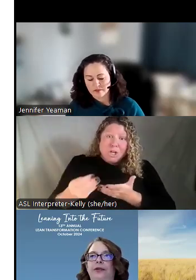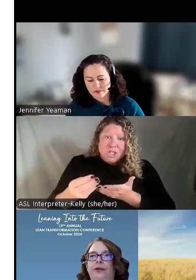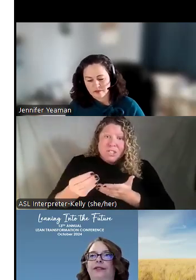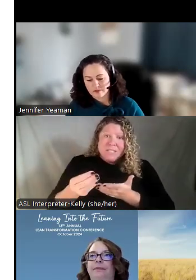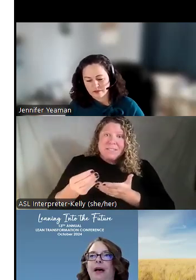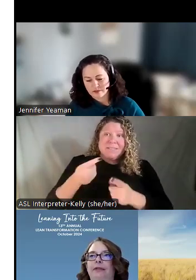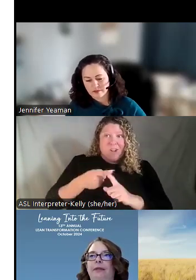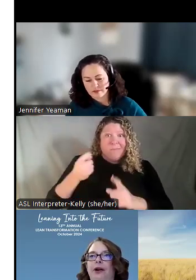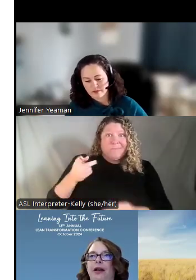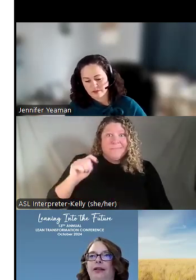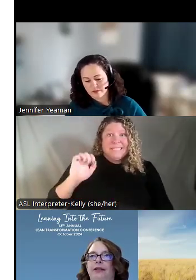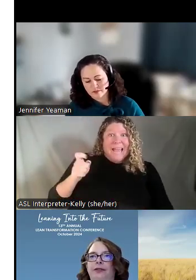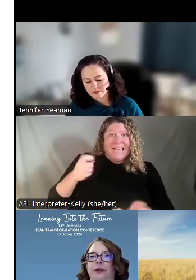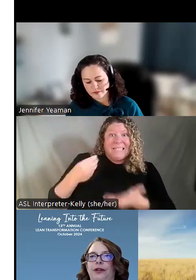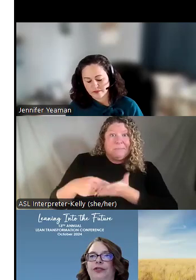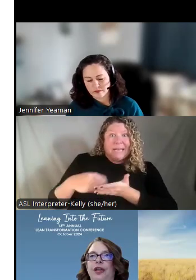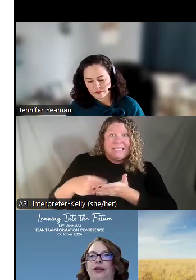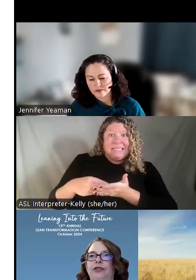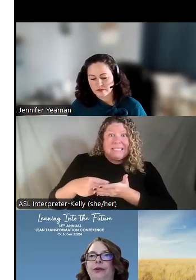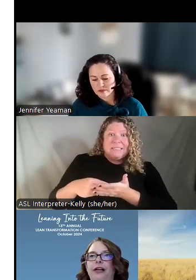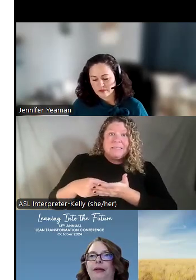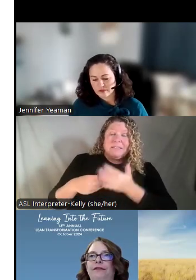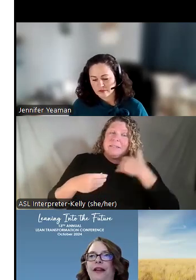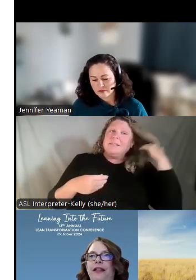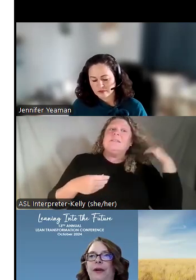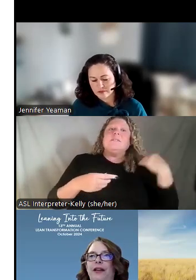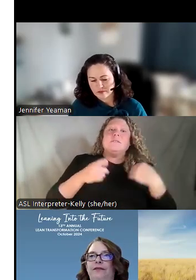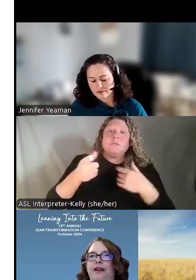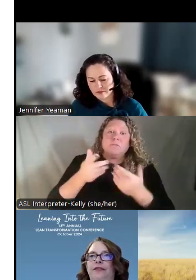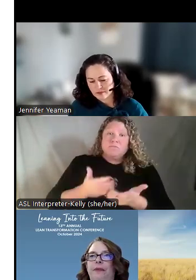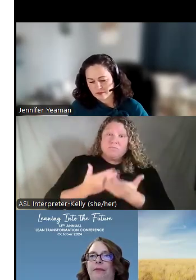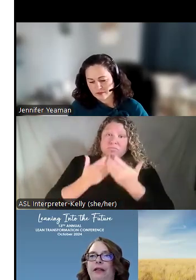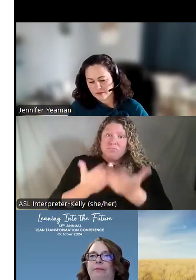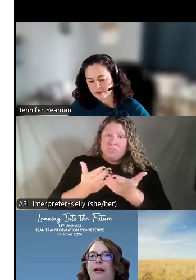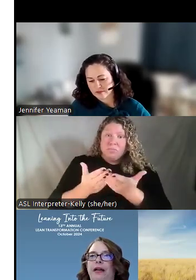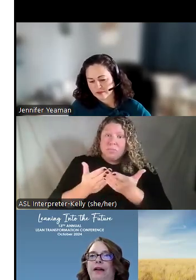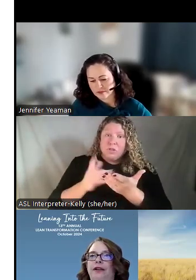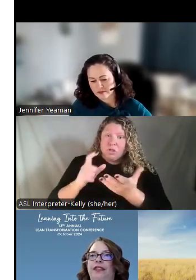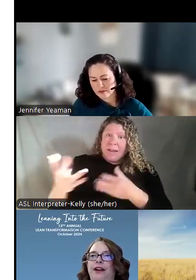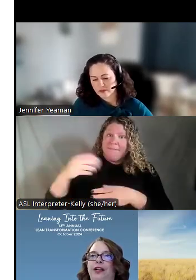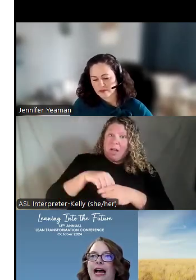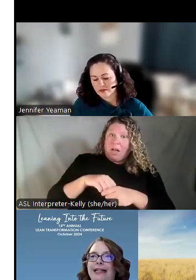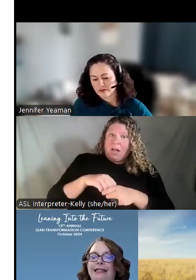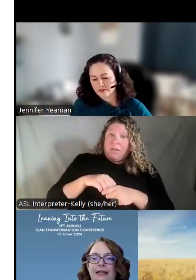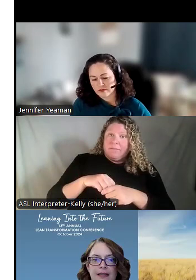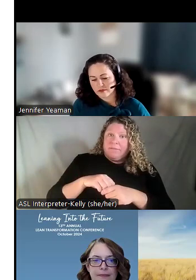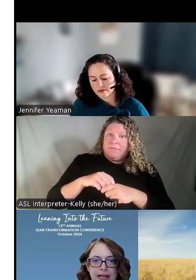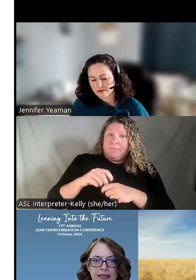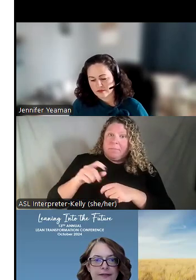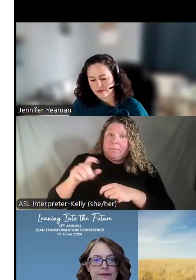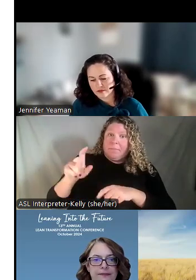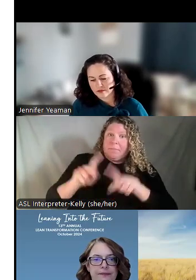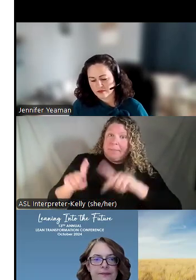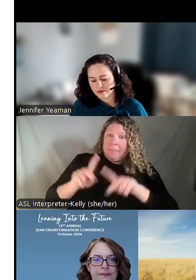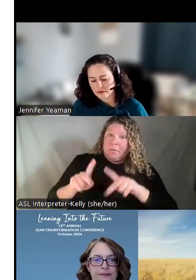in other words, a public product of sorts, do you recommend finding a way to involve the public but cover their costs in the